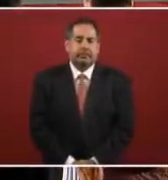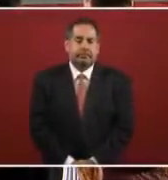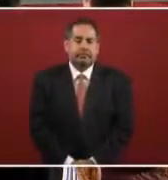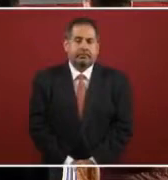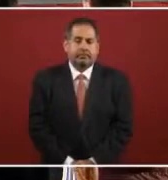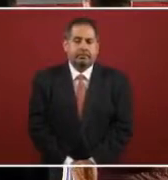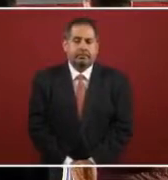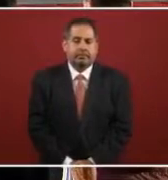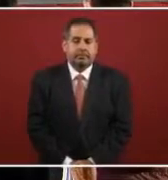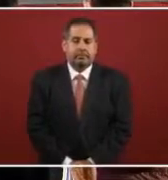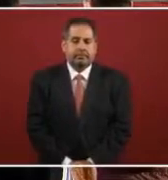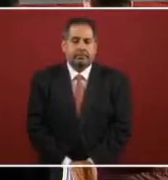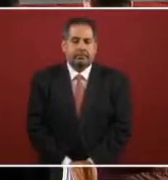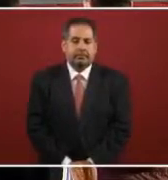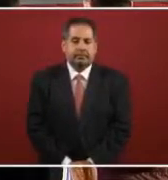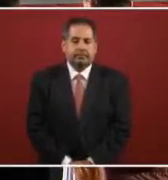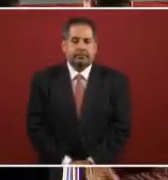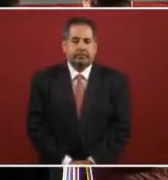job.